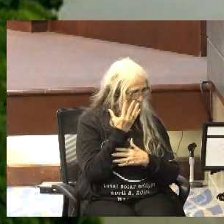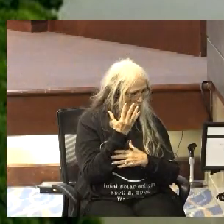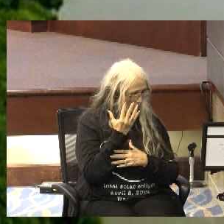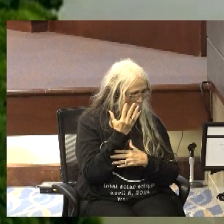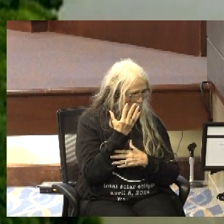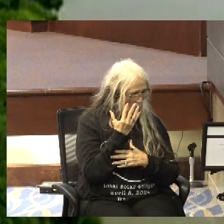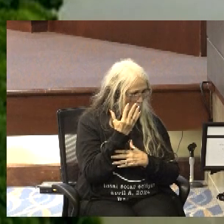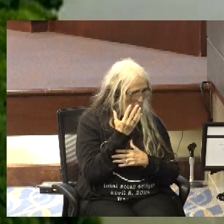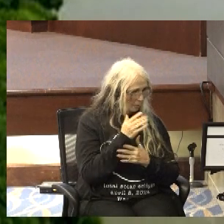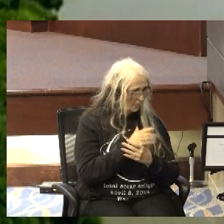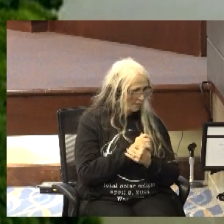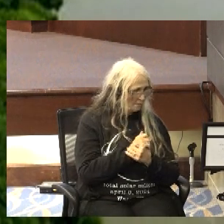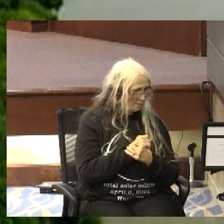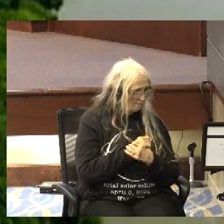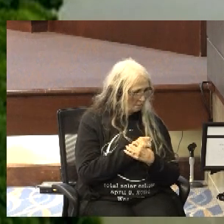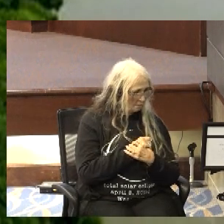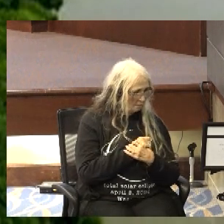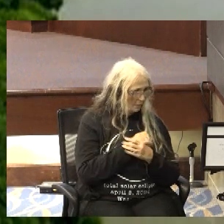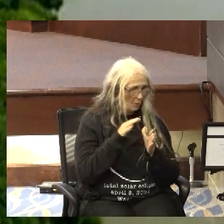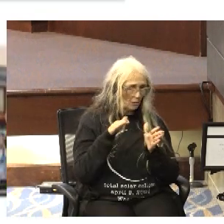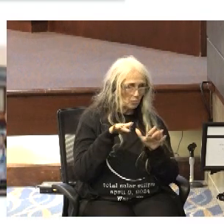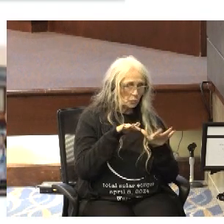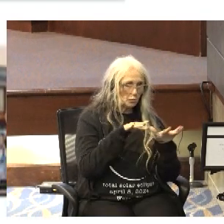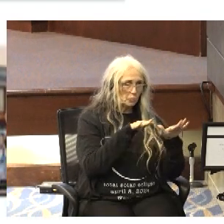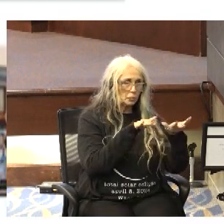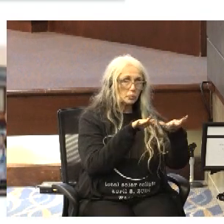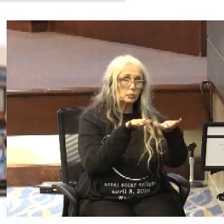it's a beautiful tract of land.